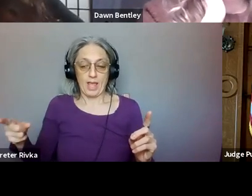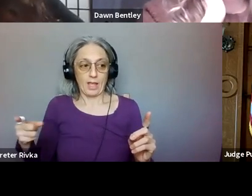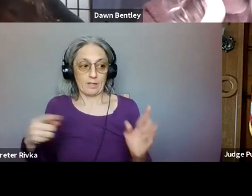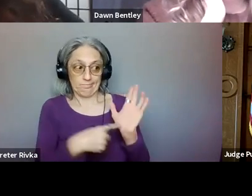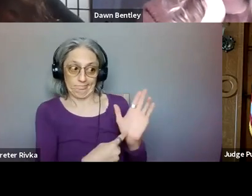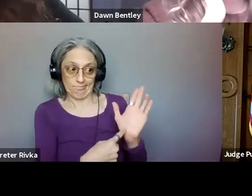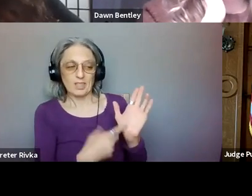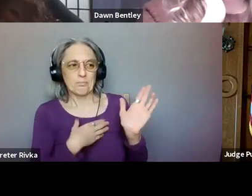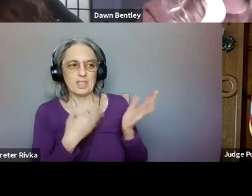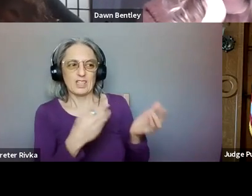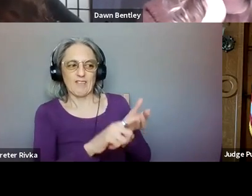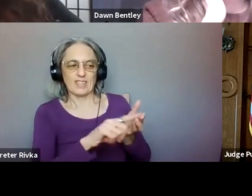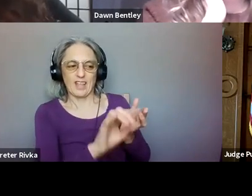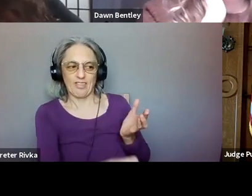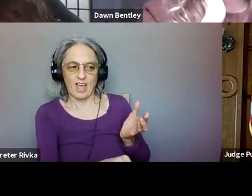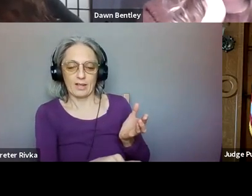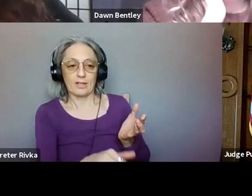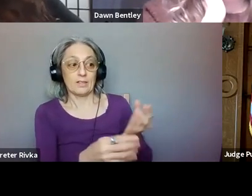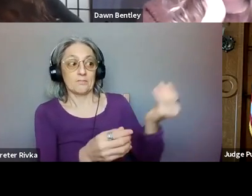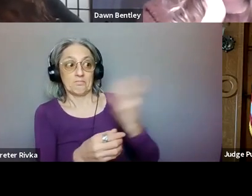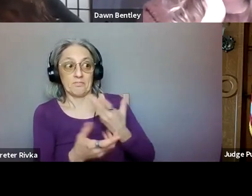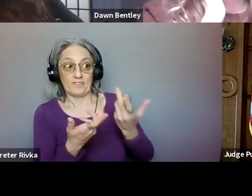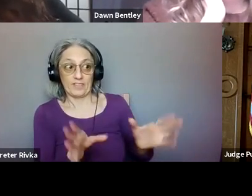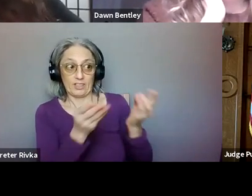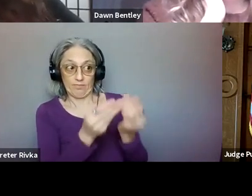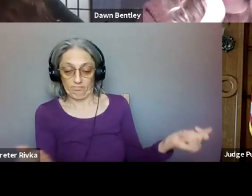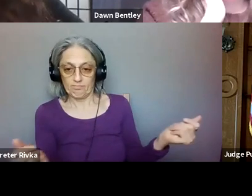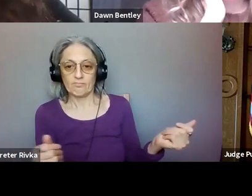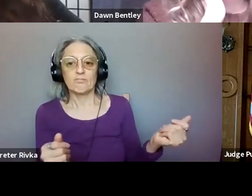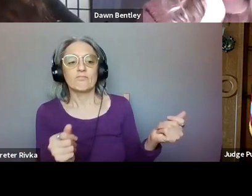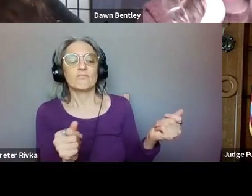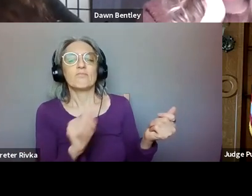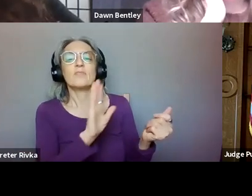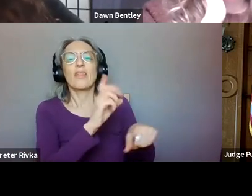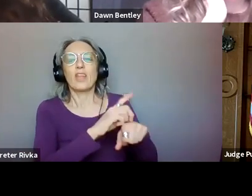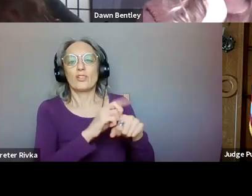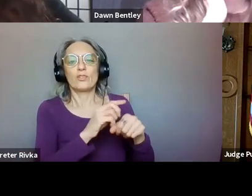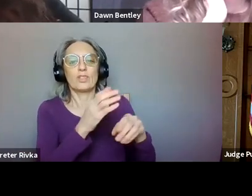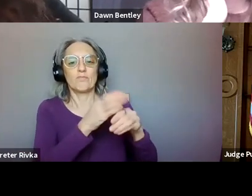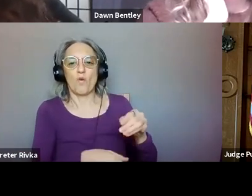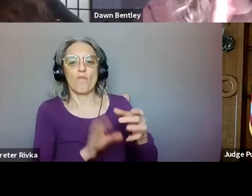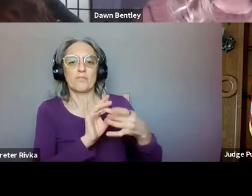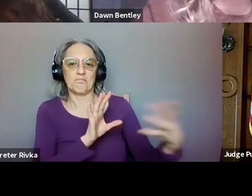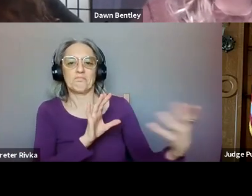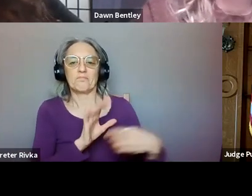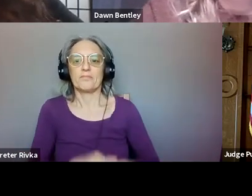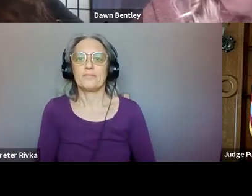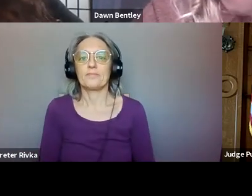issue. So once we resolve that issue, then the guardian ad litem's duty is going to end at that point.